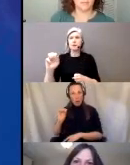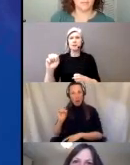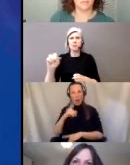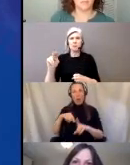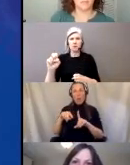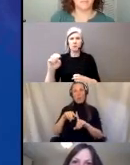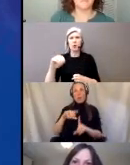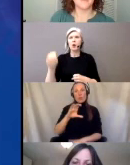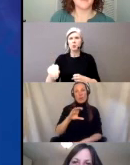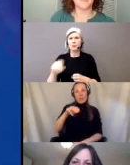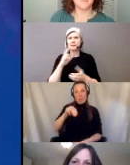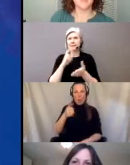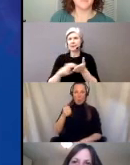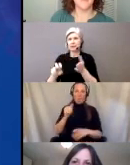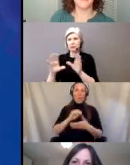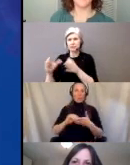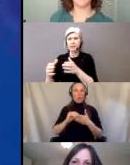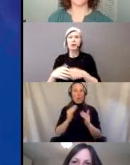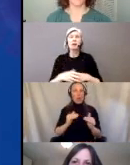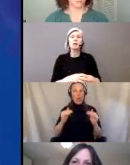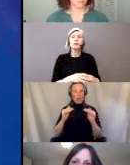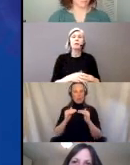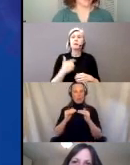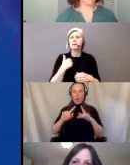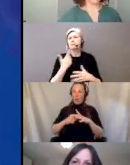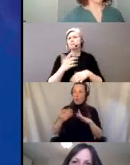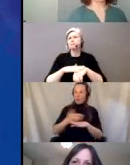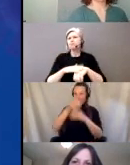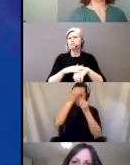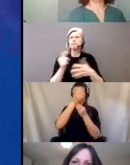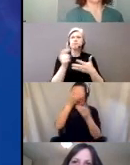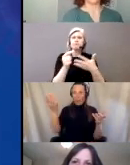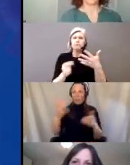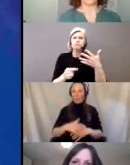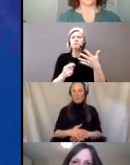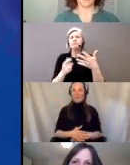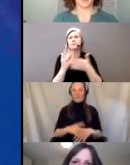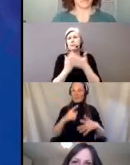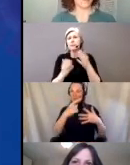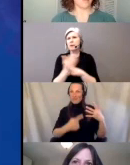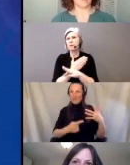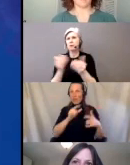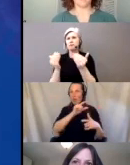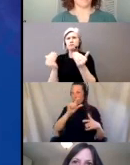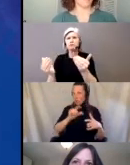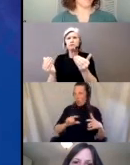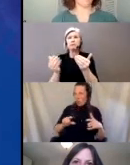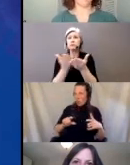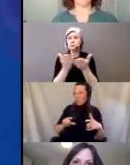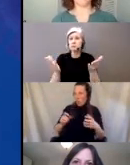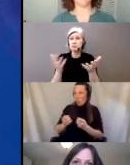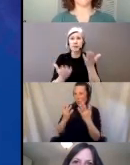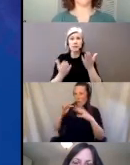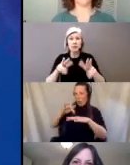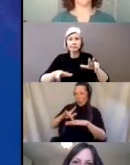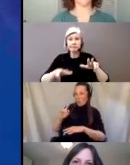get started, there are a few housekeeping items to address. Zoom is still new to us, and for those who rely on supports, here